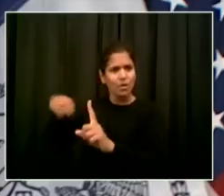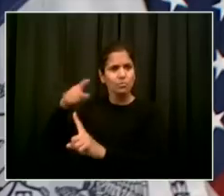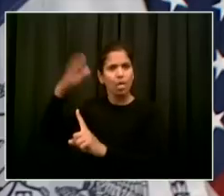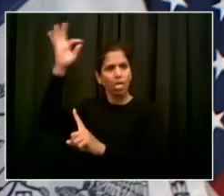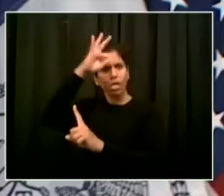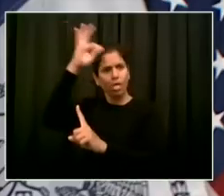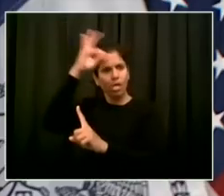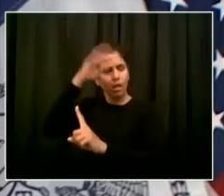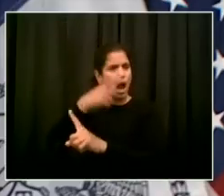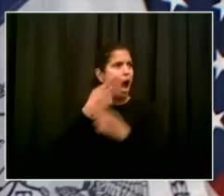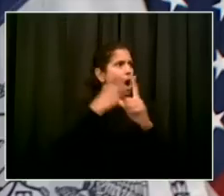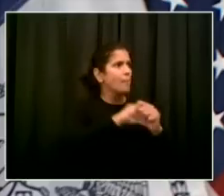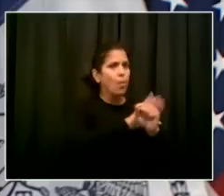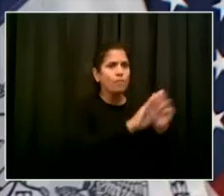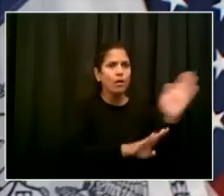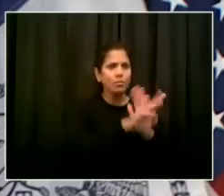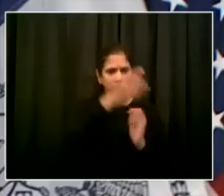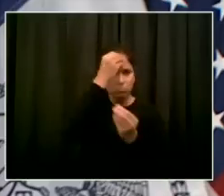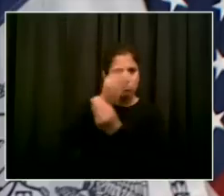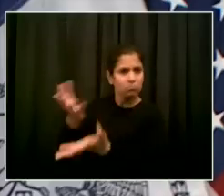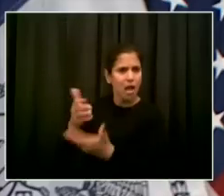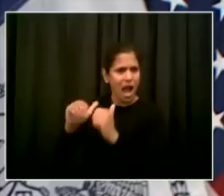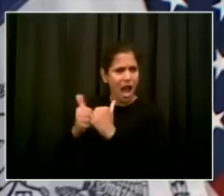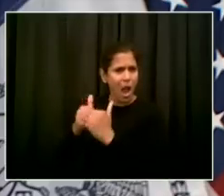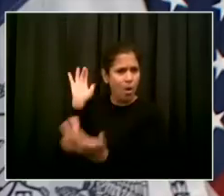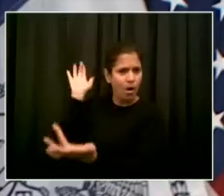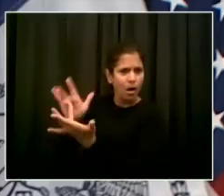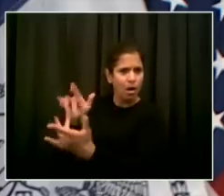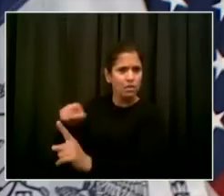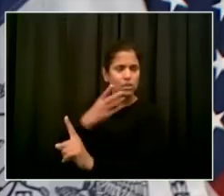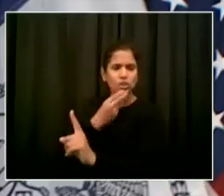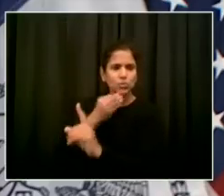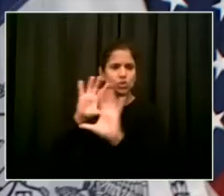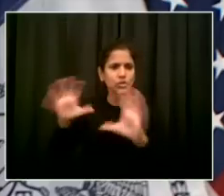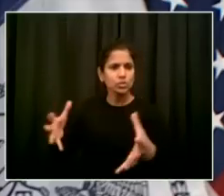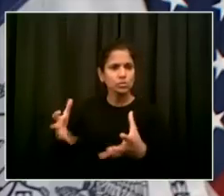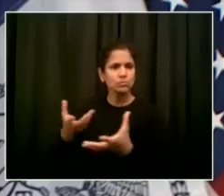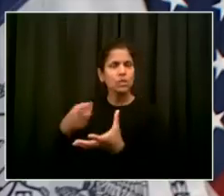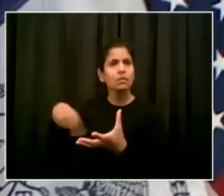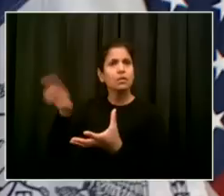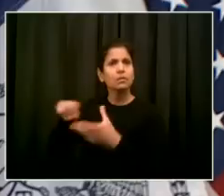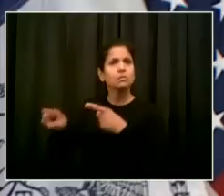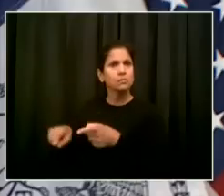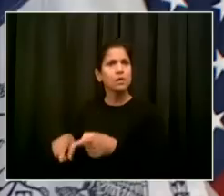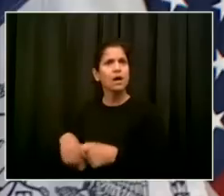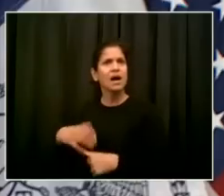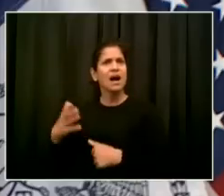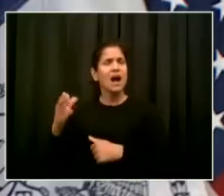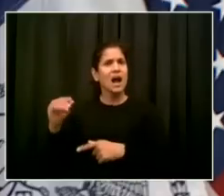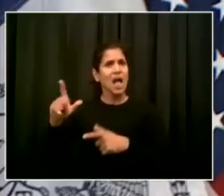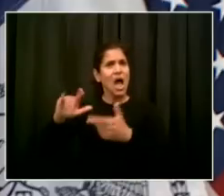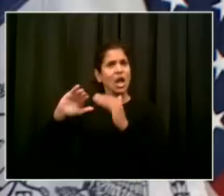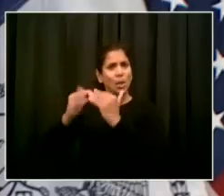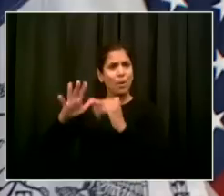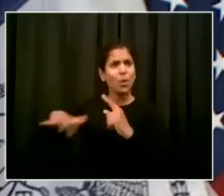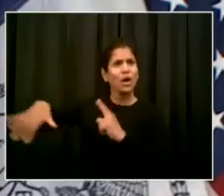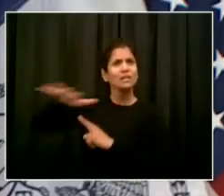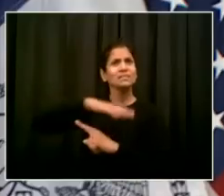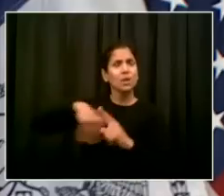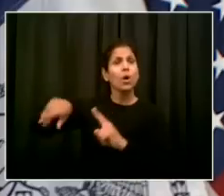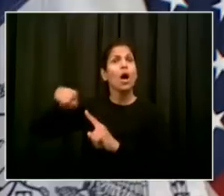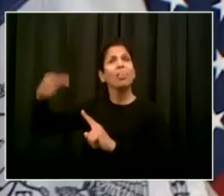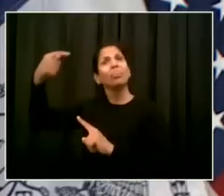has herd immunity. What is the plan, other than speaking to community leaders, to communicate